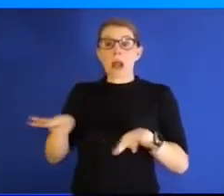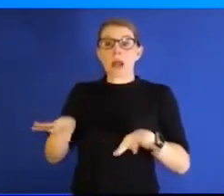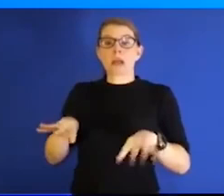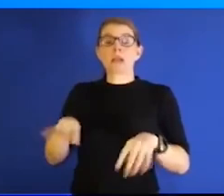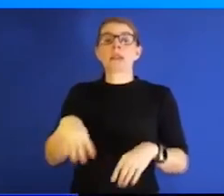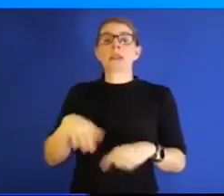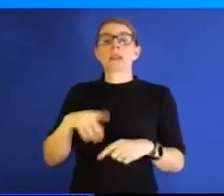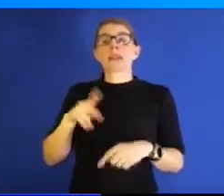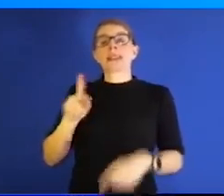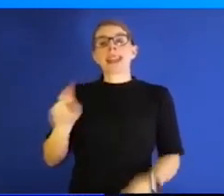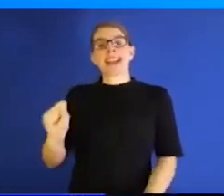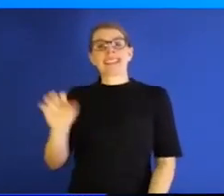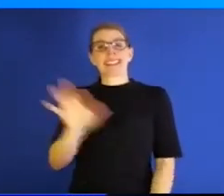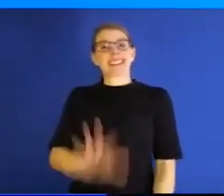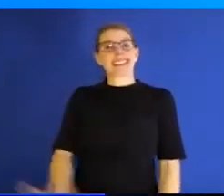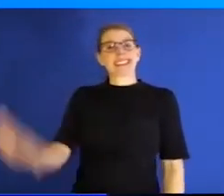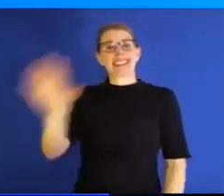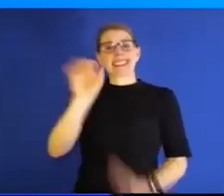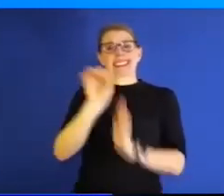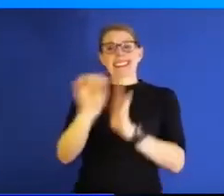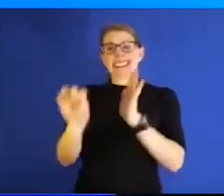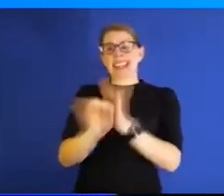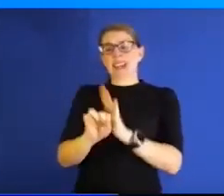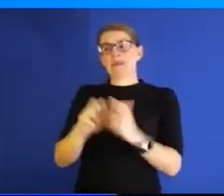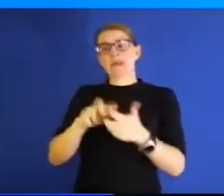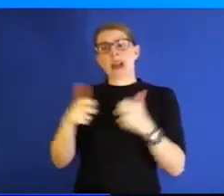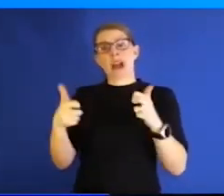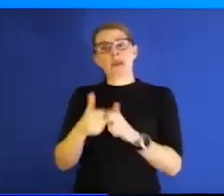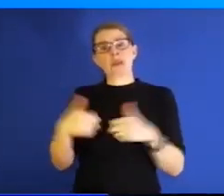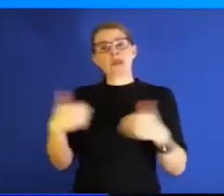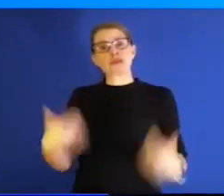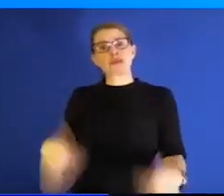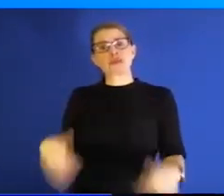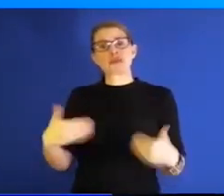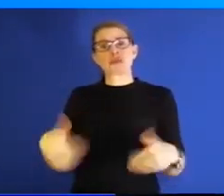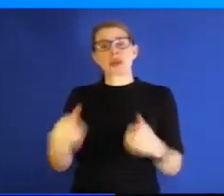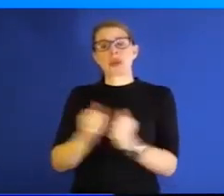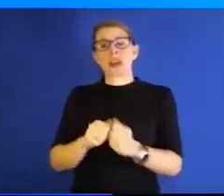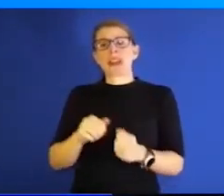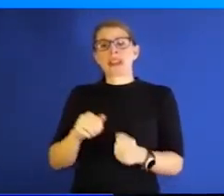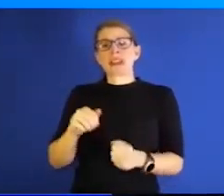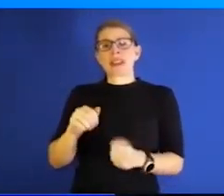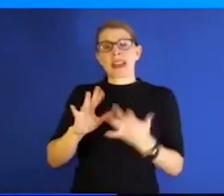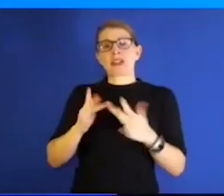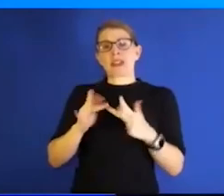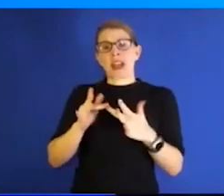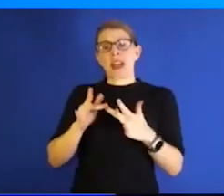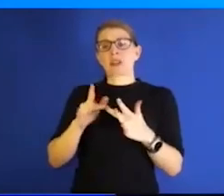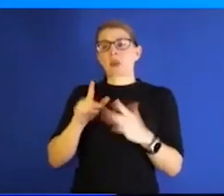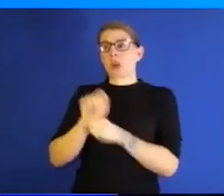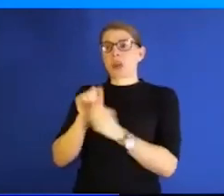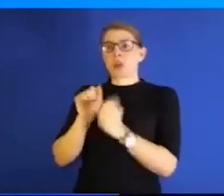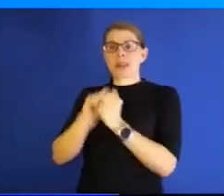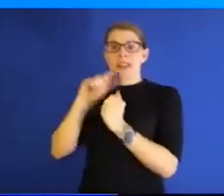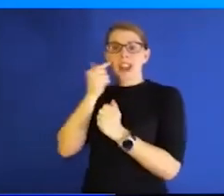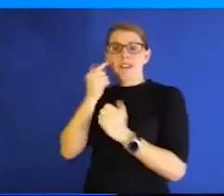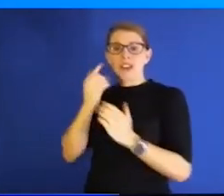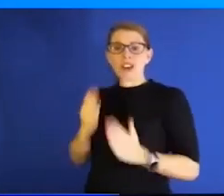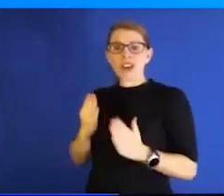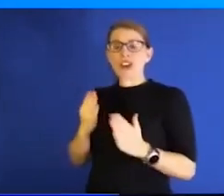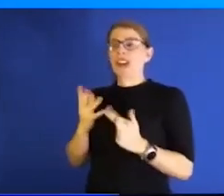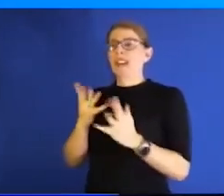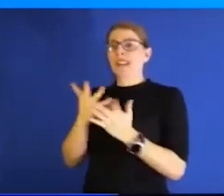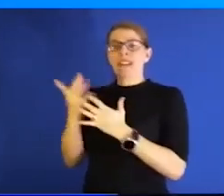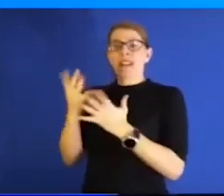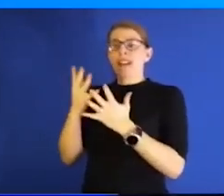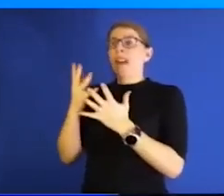So working with the governor and the SPARK committee and the legislature, I'm very hopeful that some of the federal money that they still